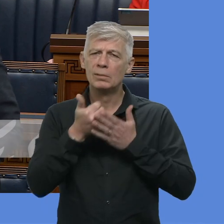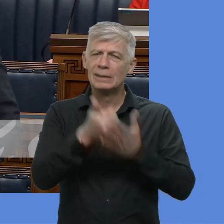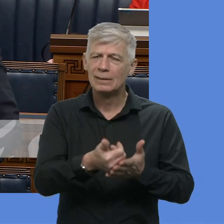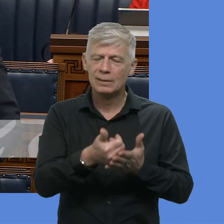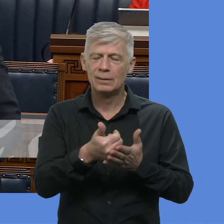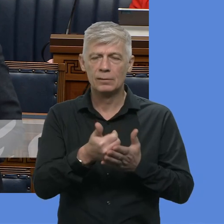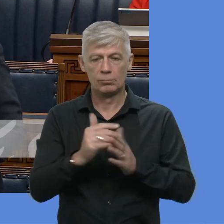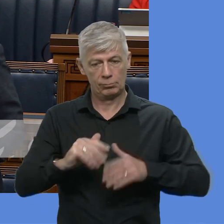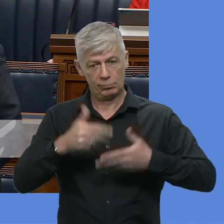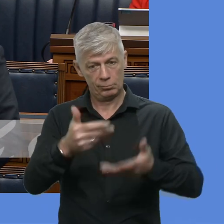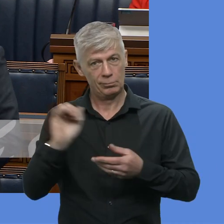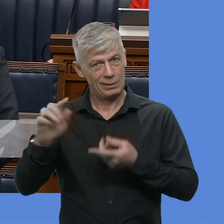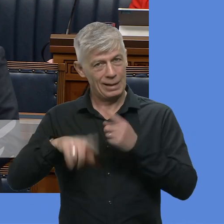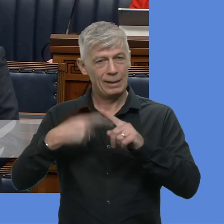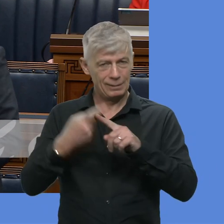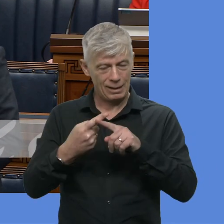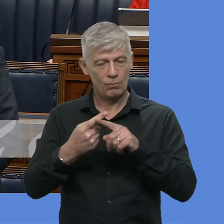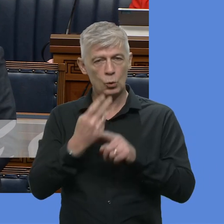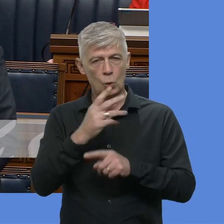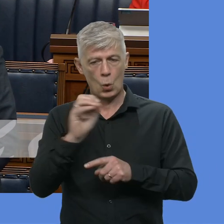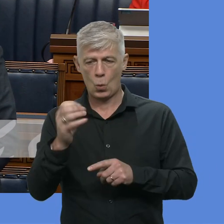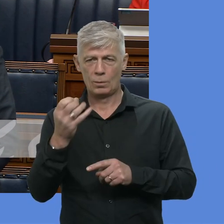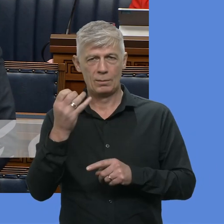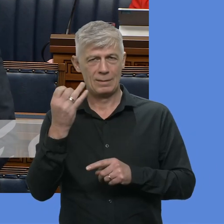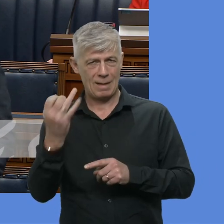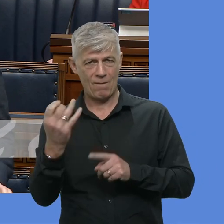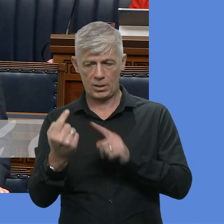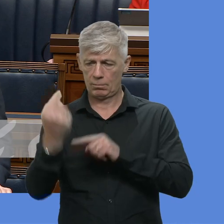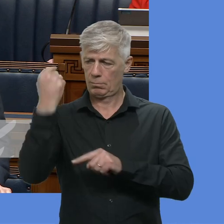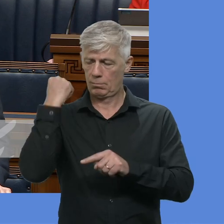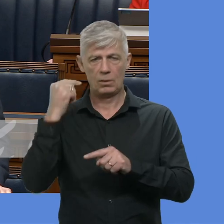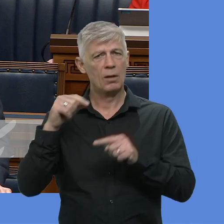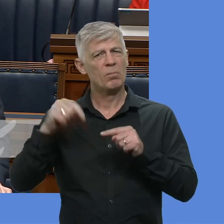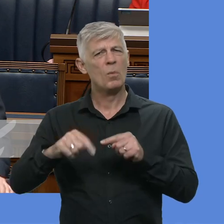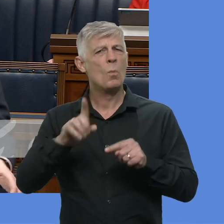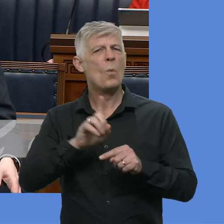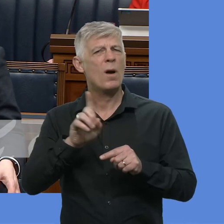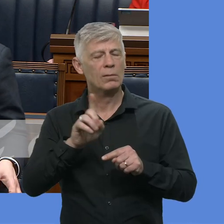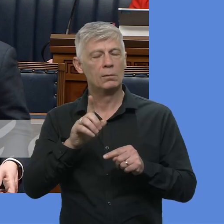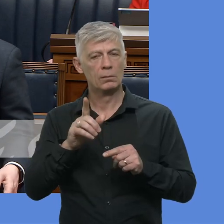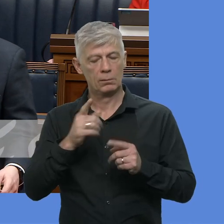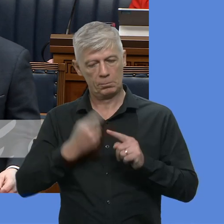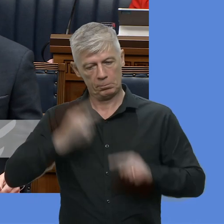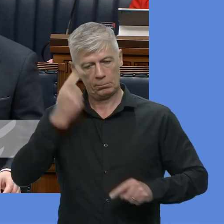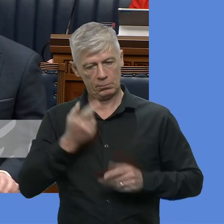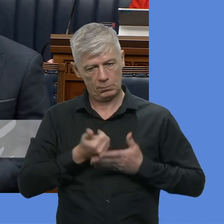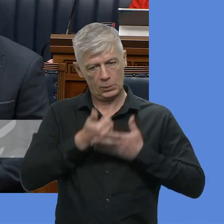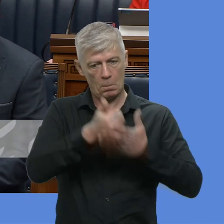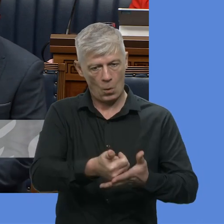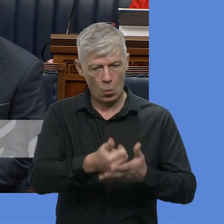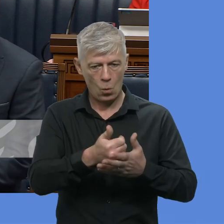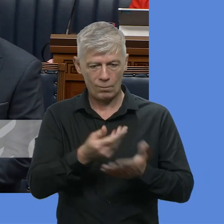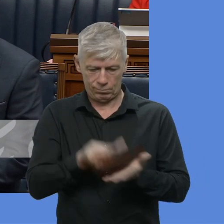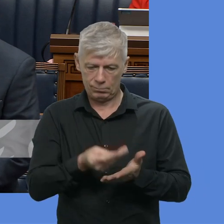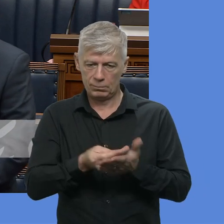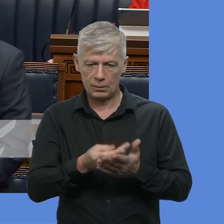by the executive in 2007. Its purpose is to provide immediate financial support to households who have suffered